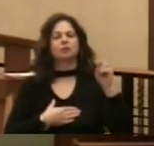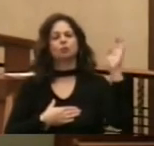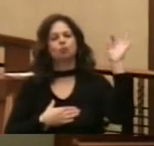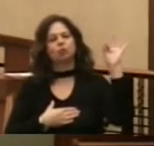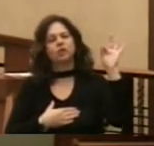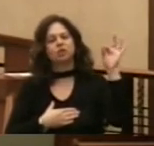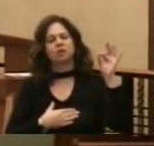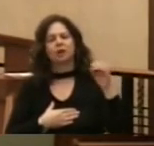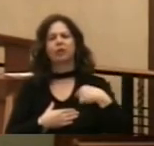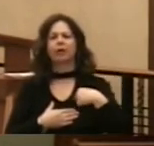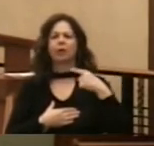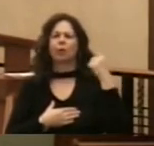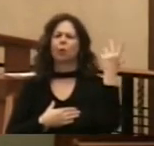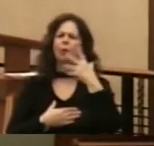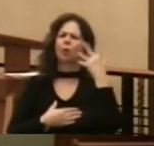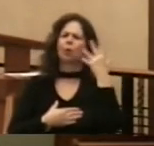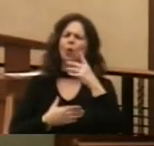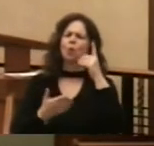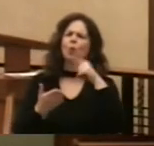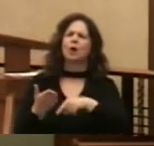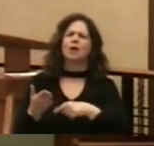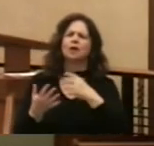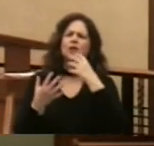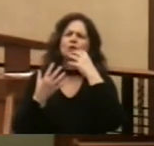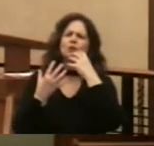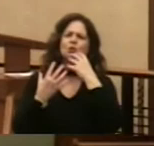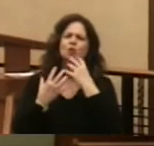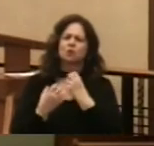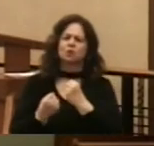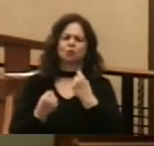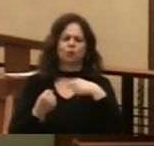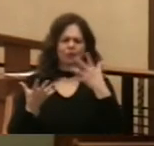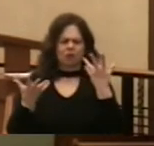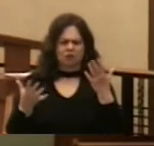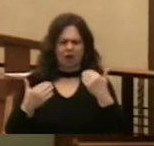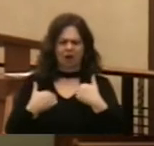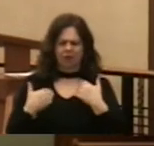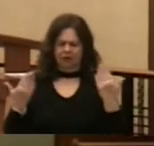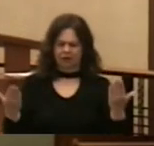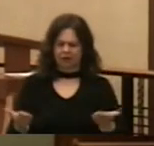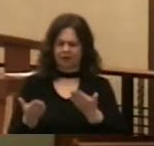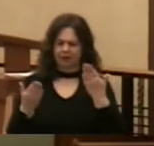the church. It is ours in Christ.